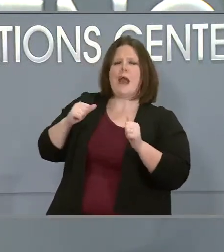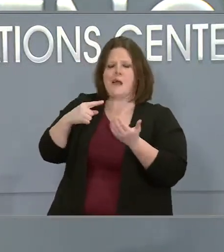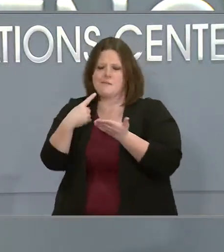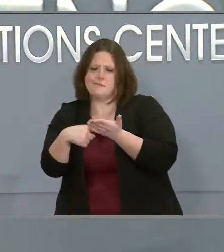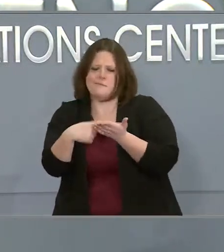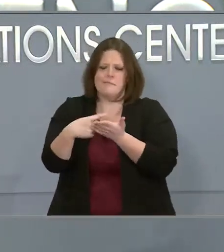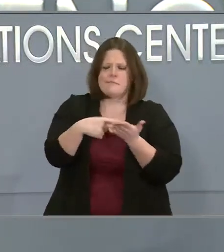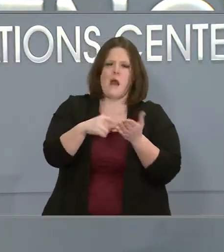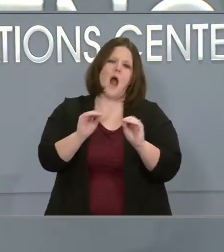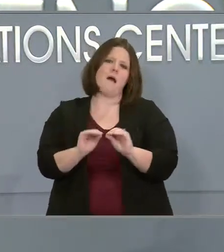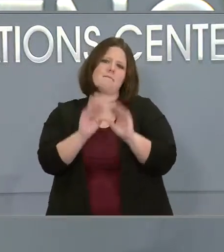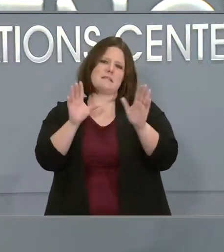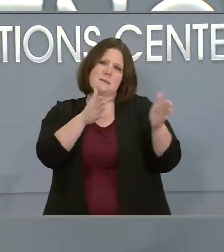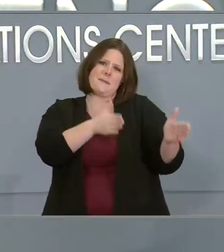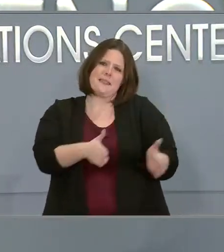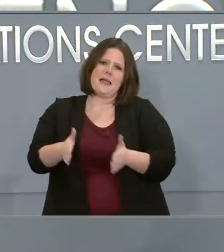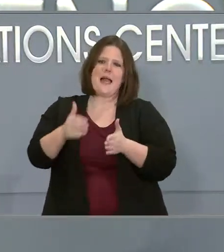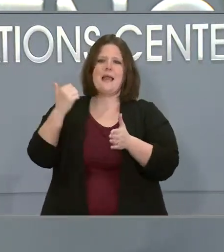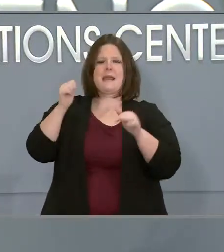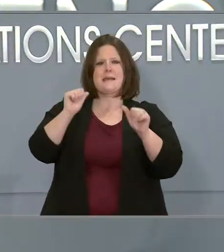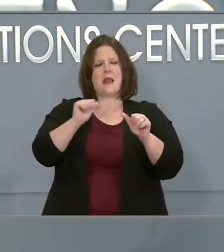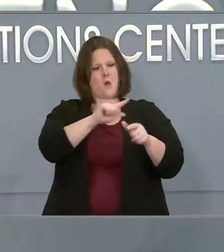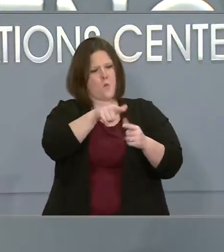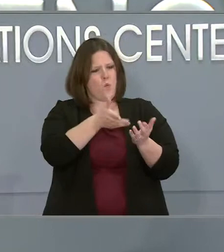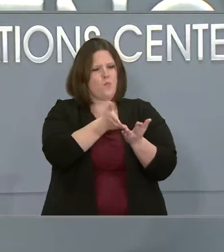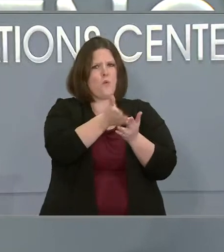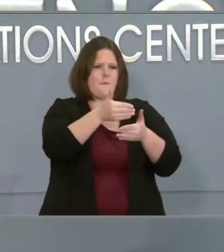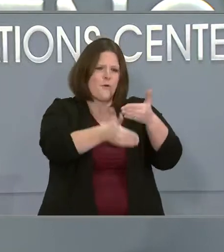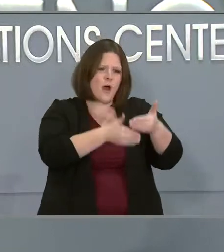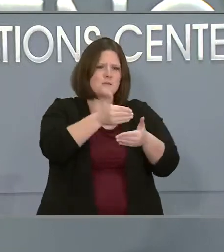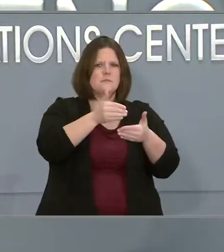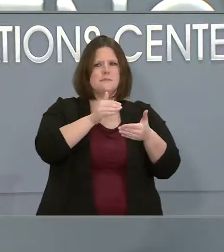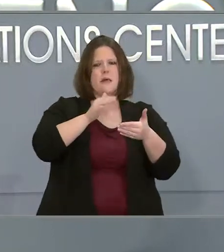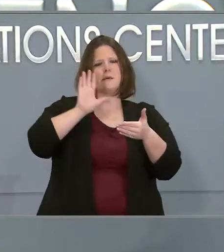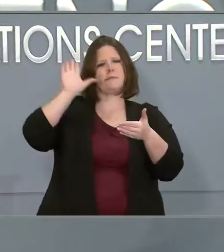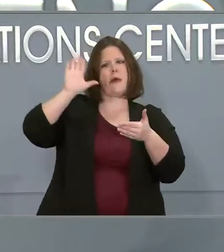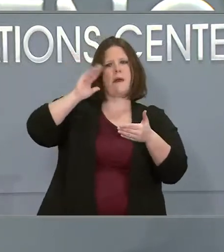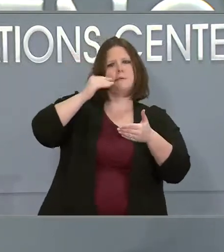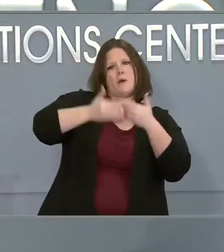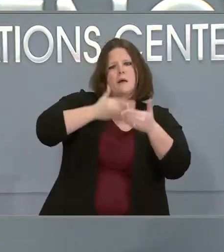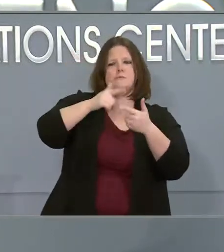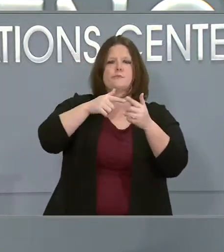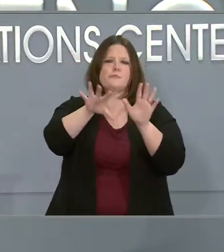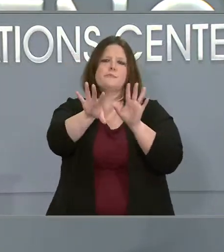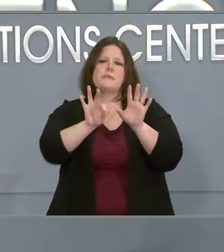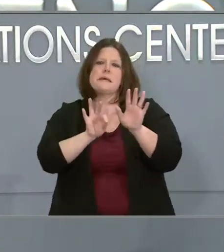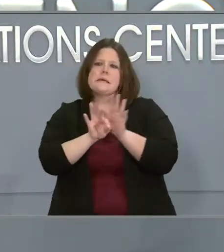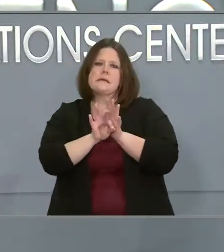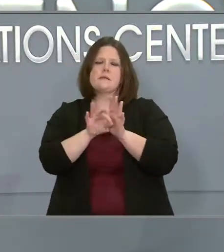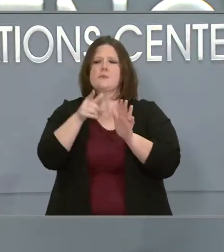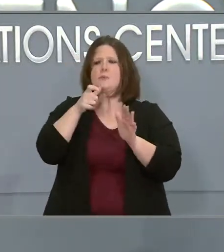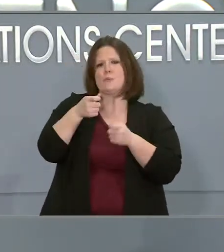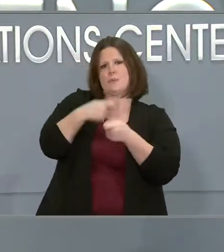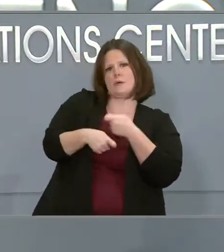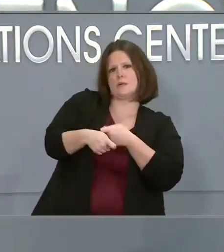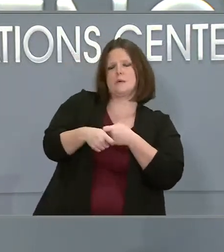and plan, and obviously so that he can go through a process to select my successor, so that we'd be able to have